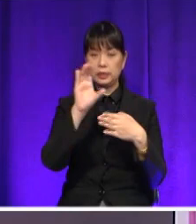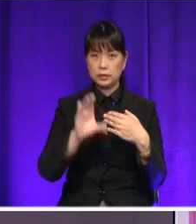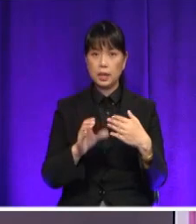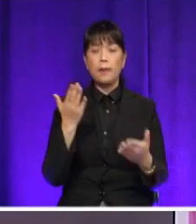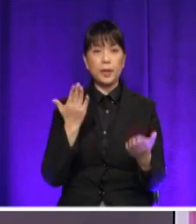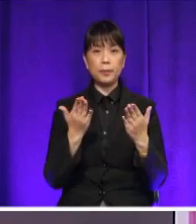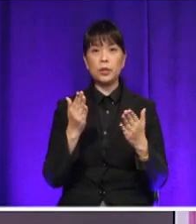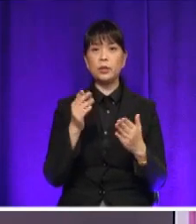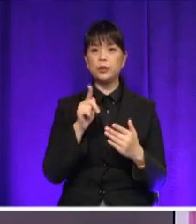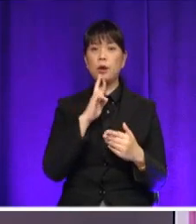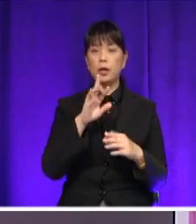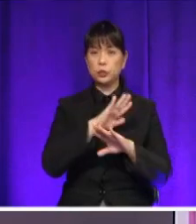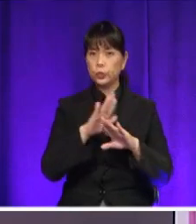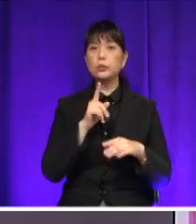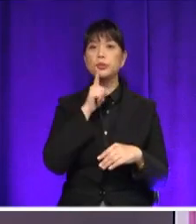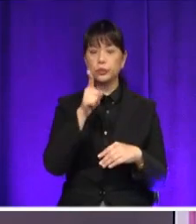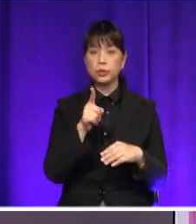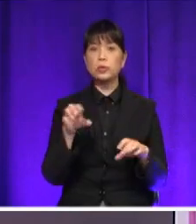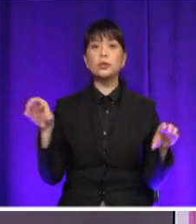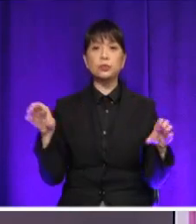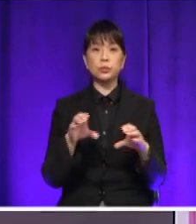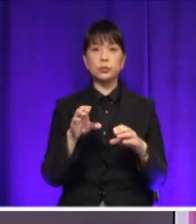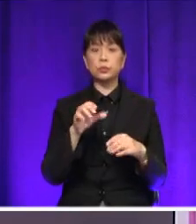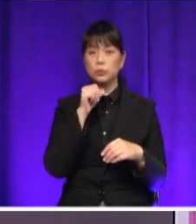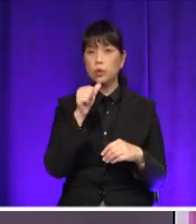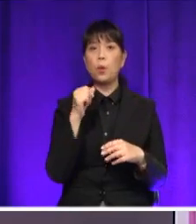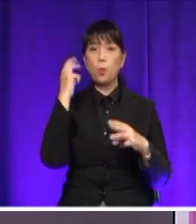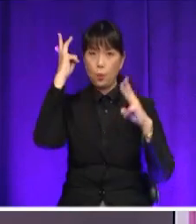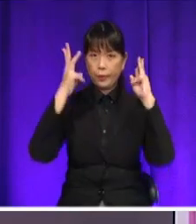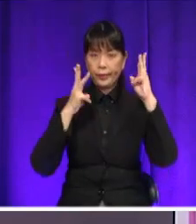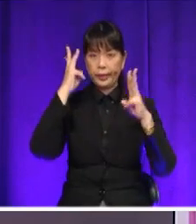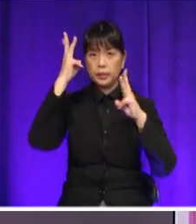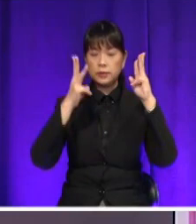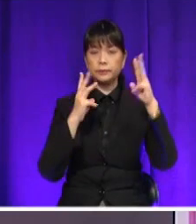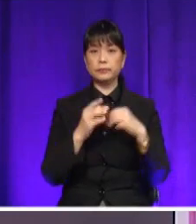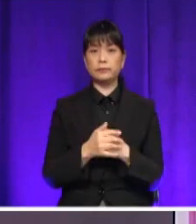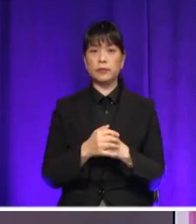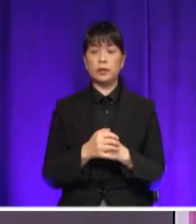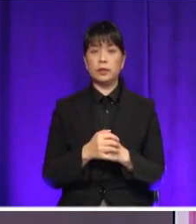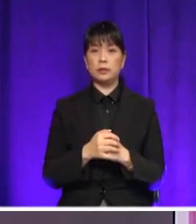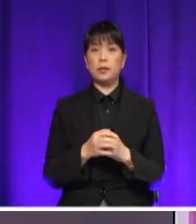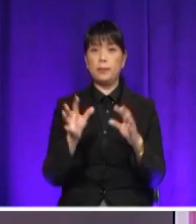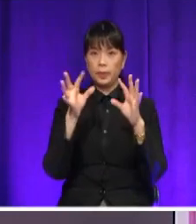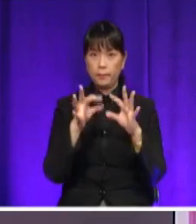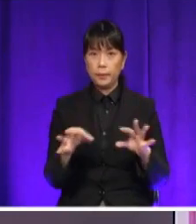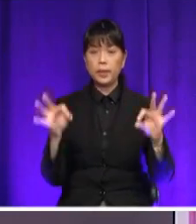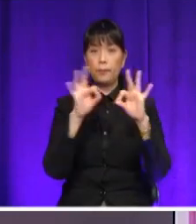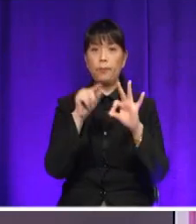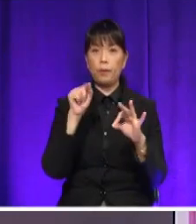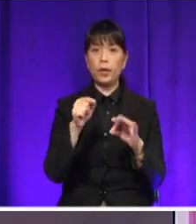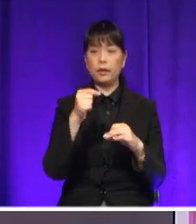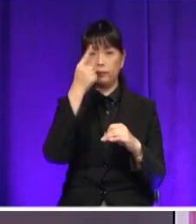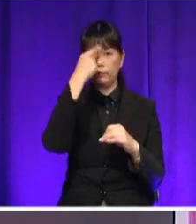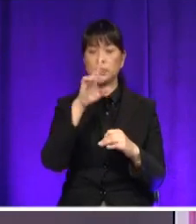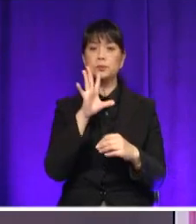not sure what to say, do not worry. The main point of a speaking exam is for you